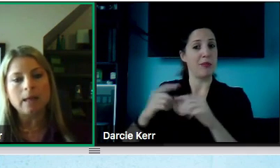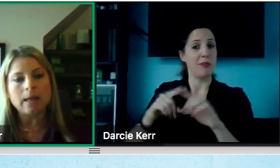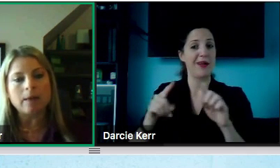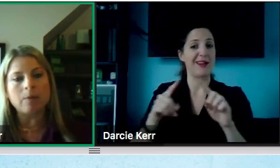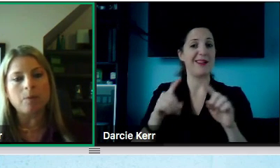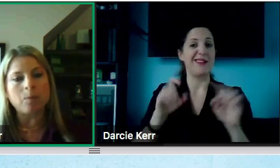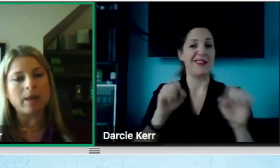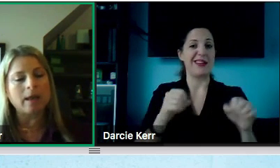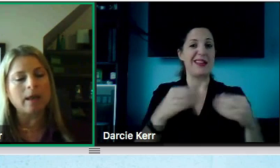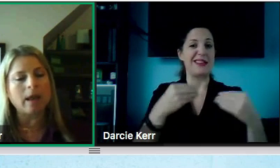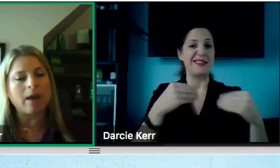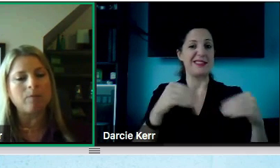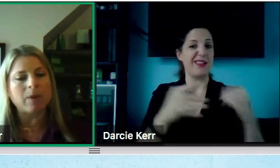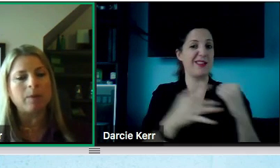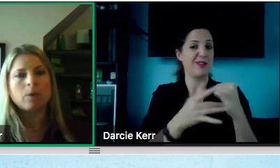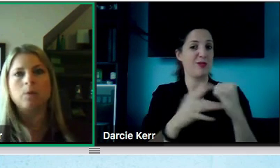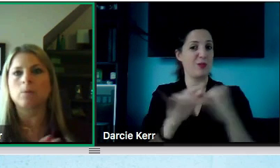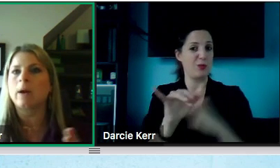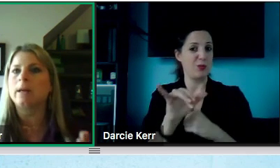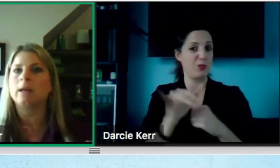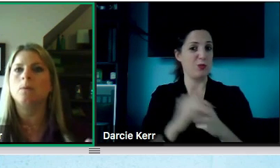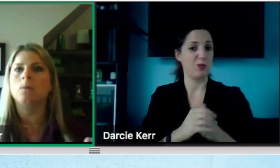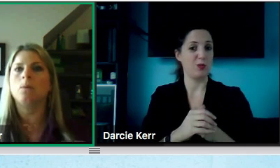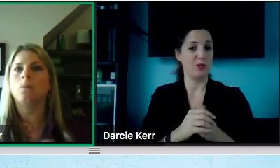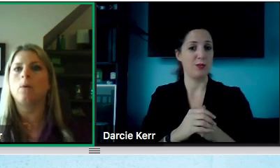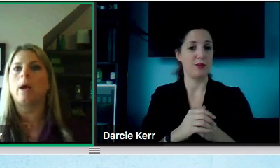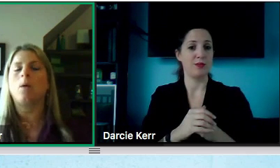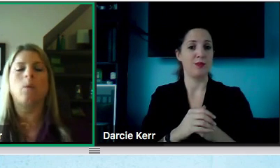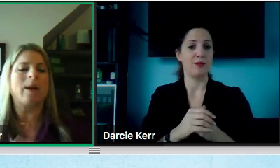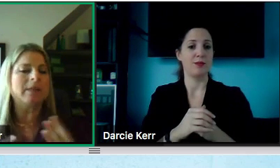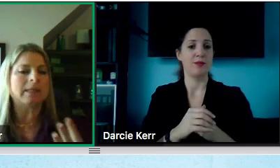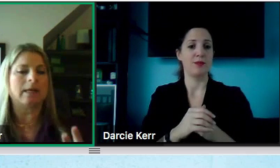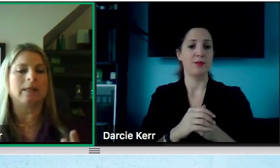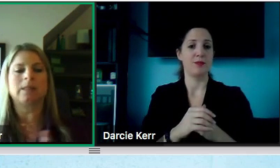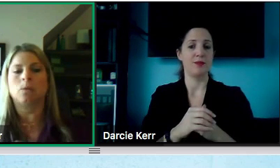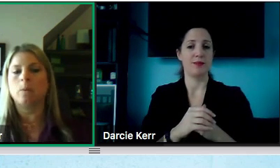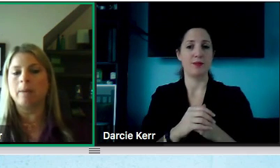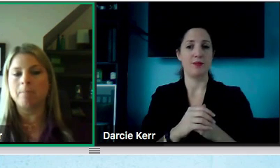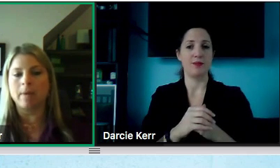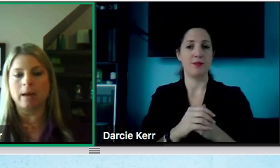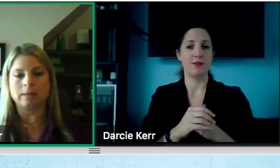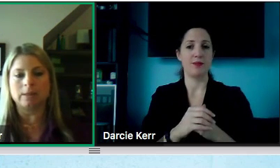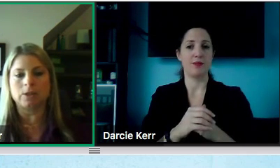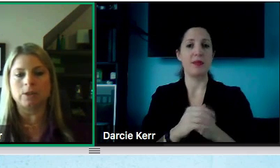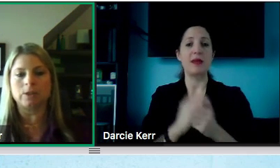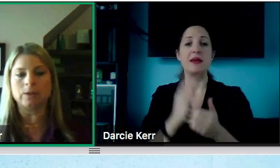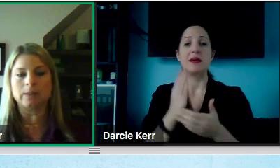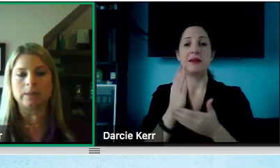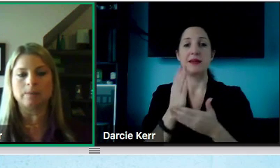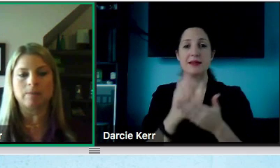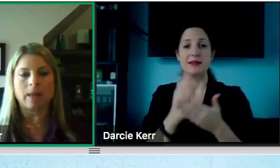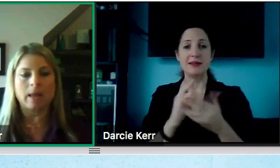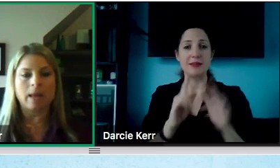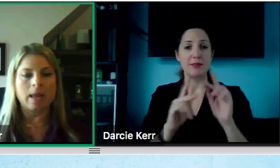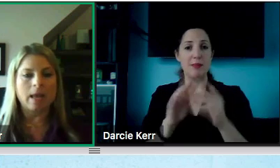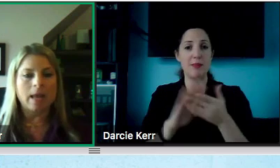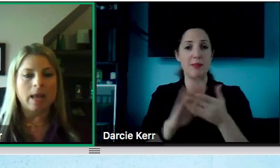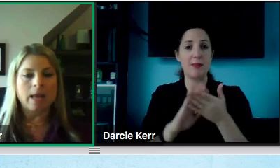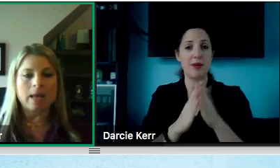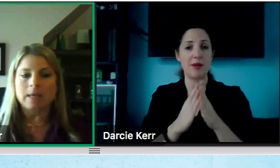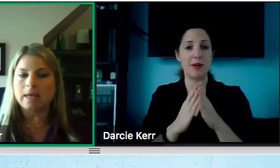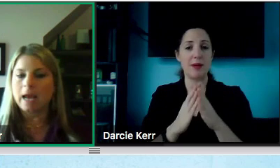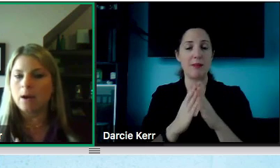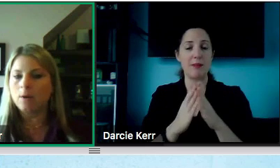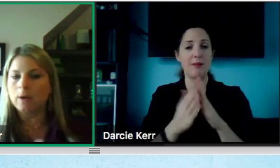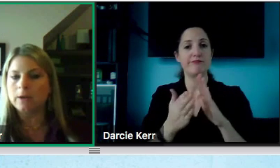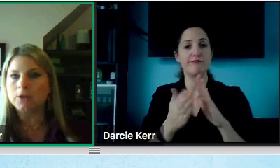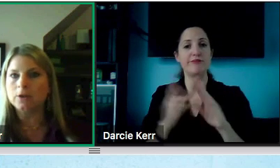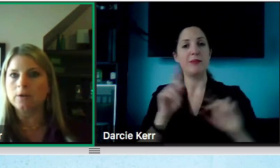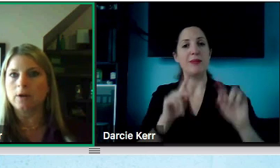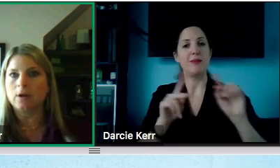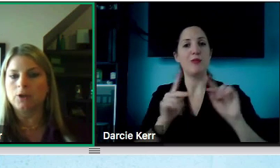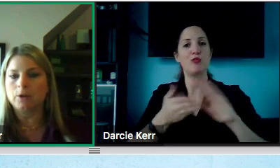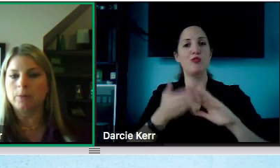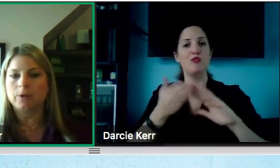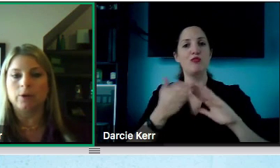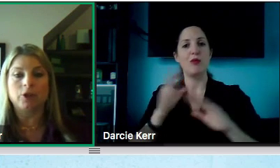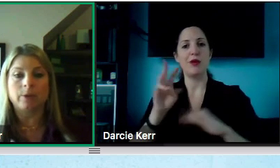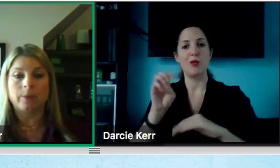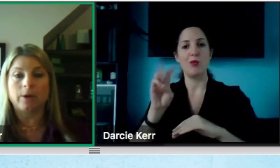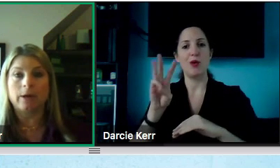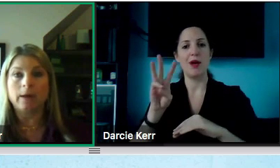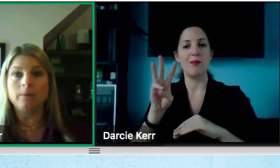sales. We have people running websites, so webmasters. Now, under